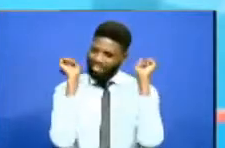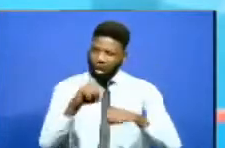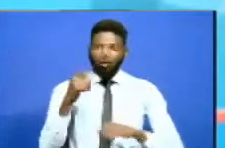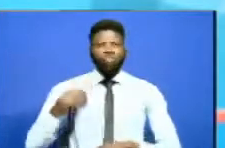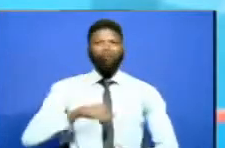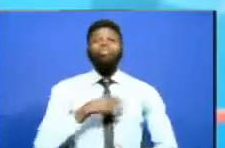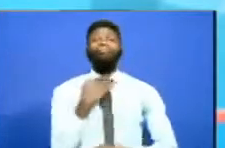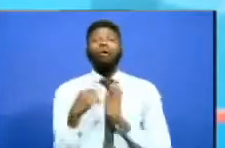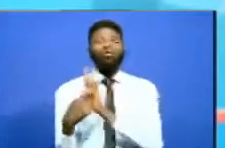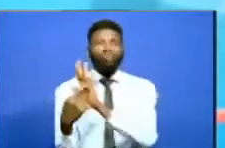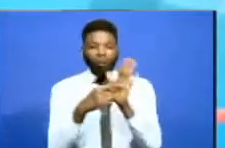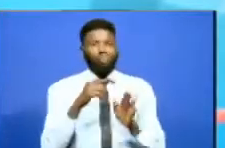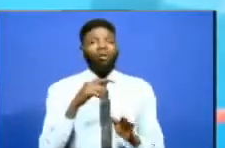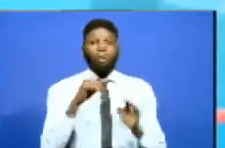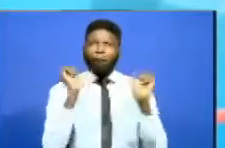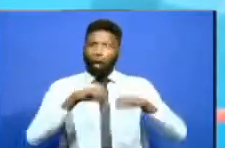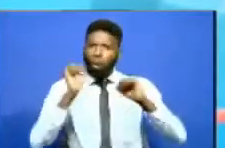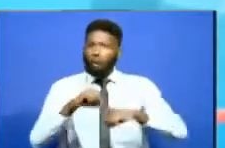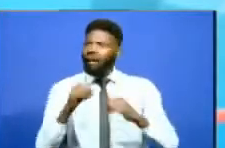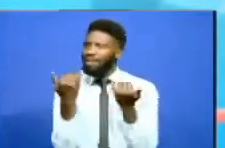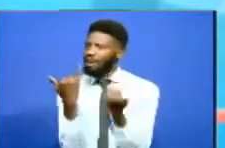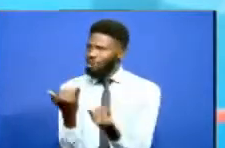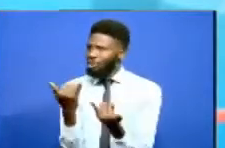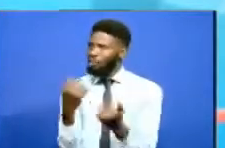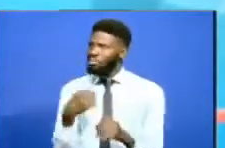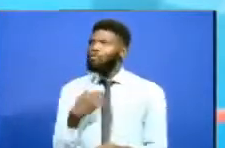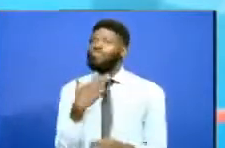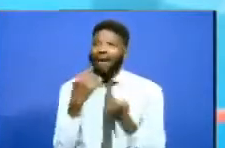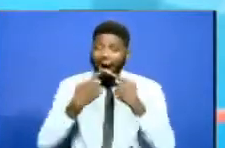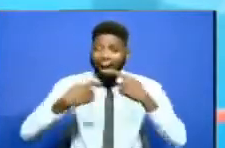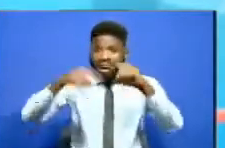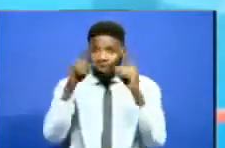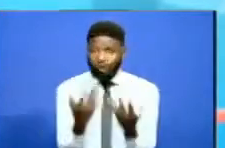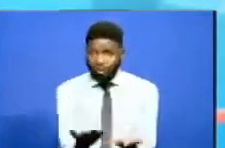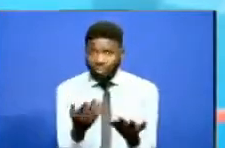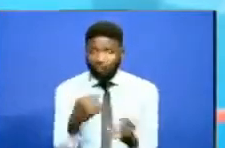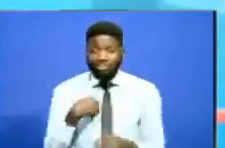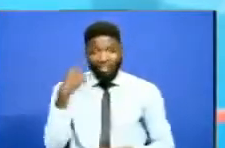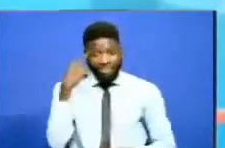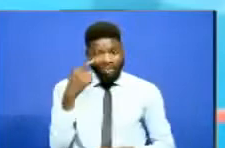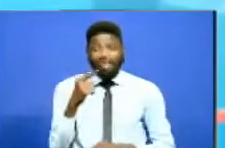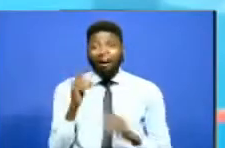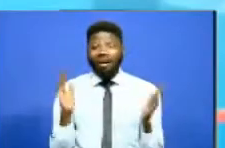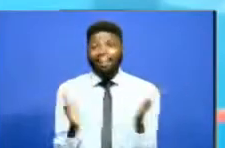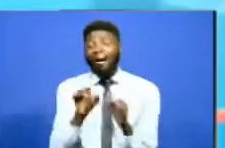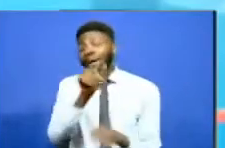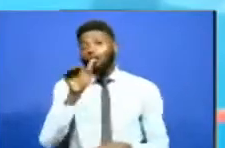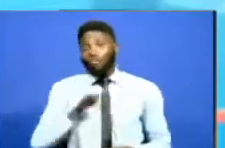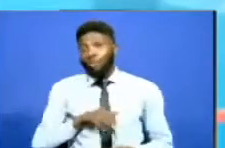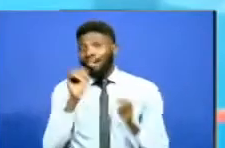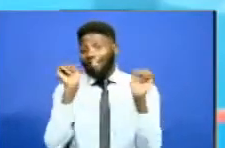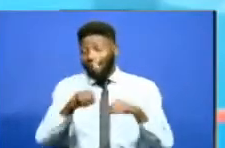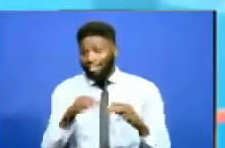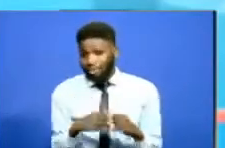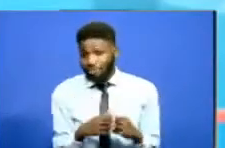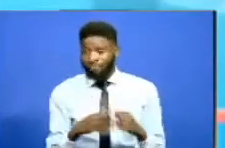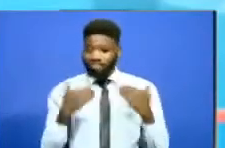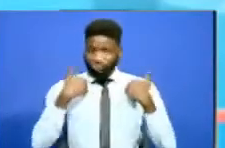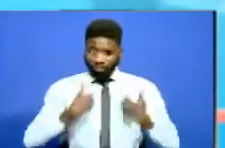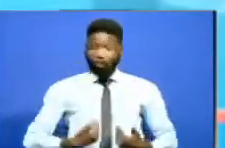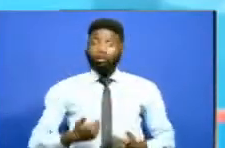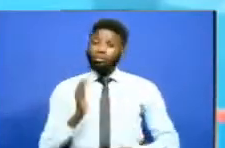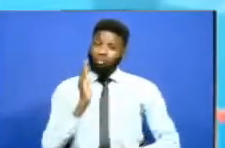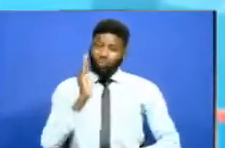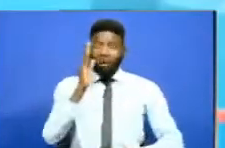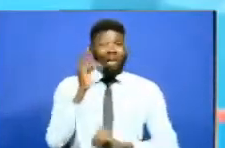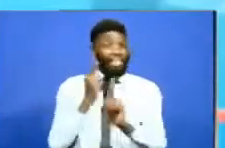it is possible. All right. Like right now, allow me to declare this, because I think this will encourage some woman somewhere. I am going to run for